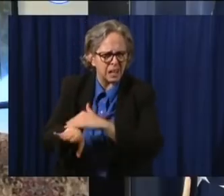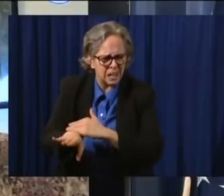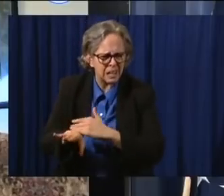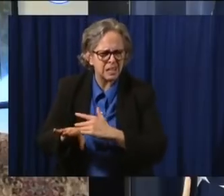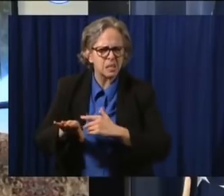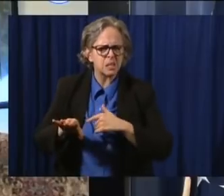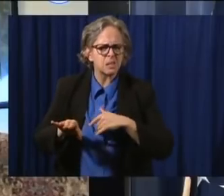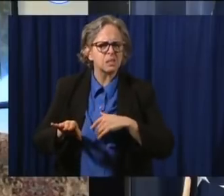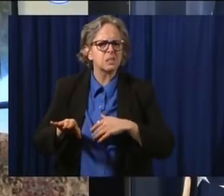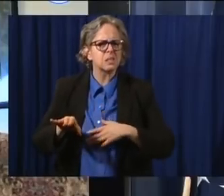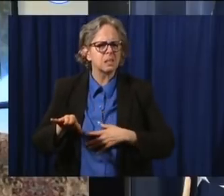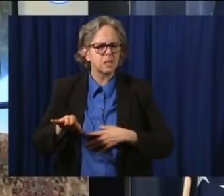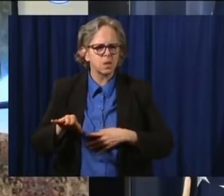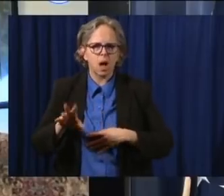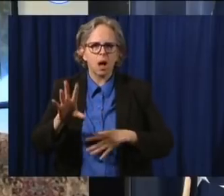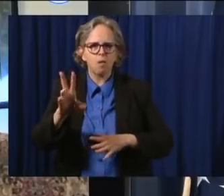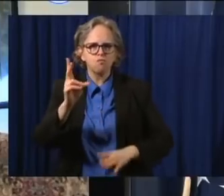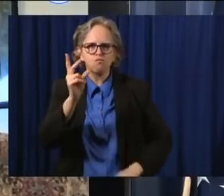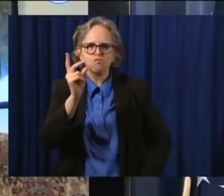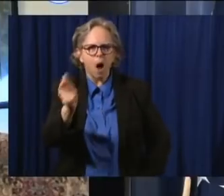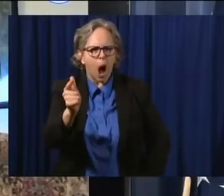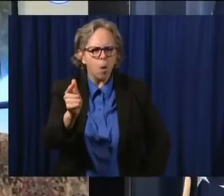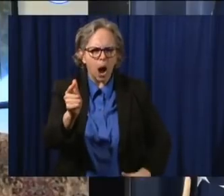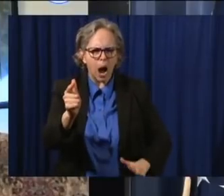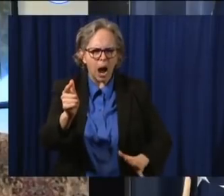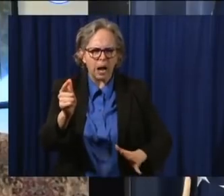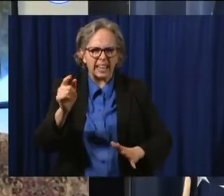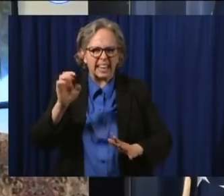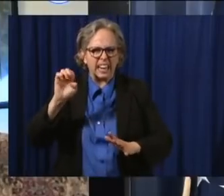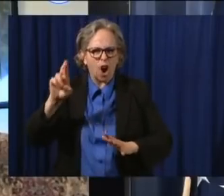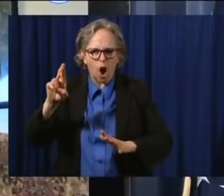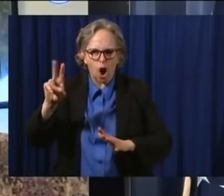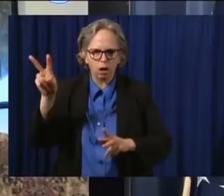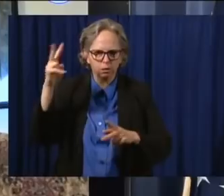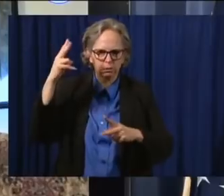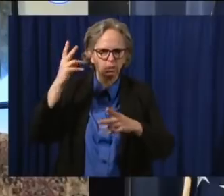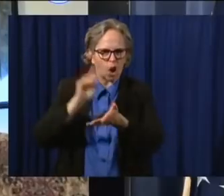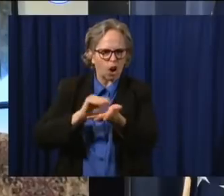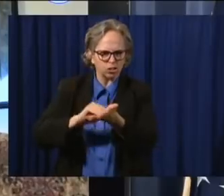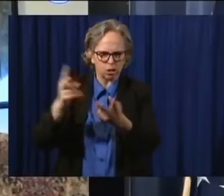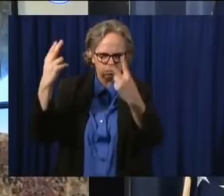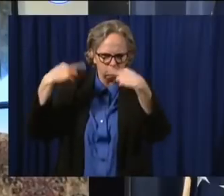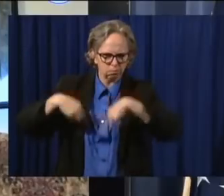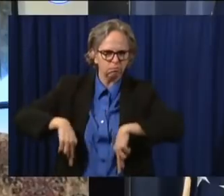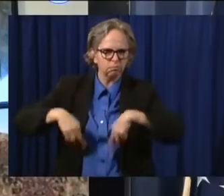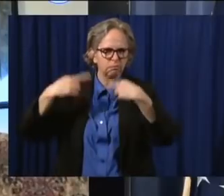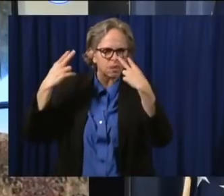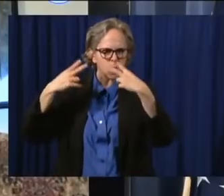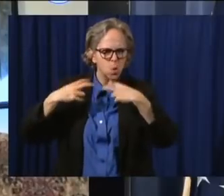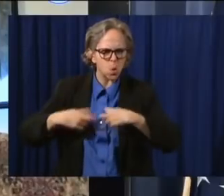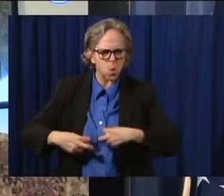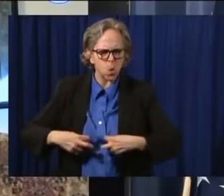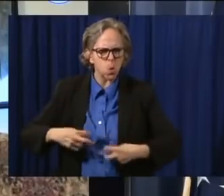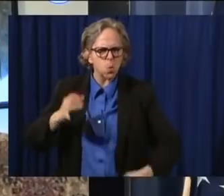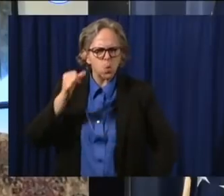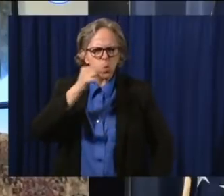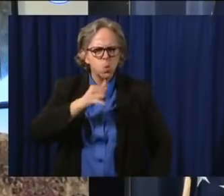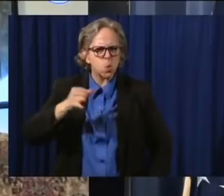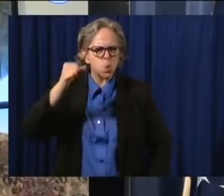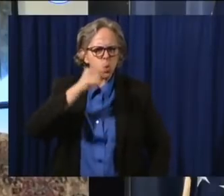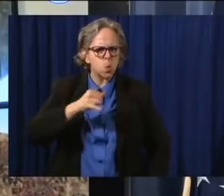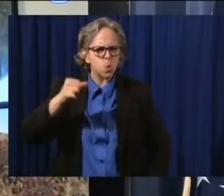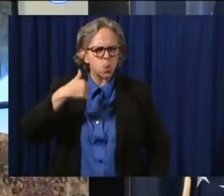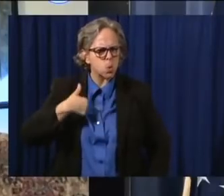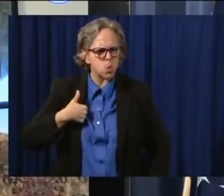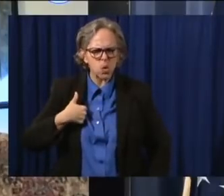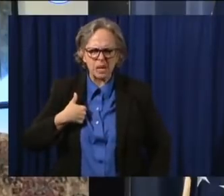and pretty quickly the doctor told me that I was going to need to be